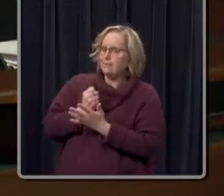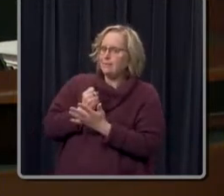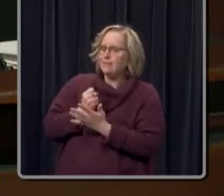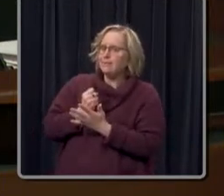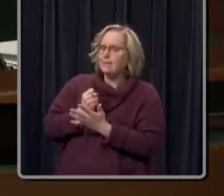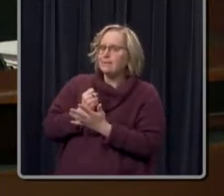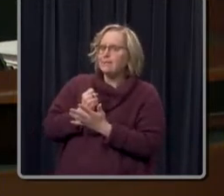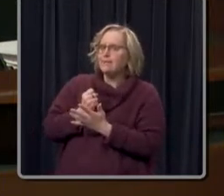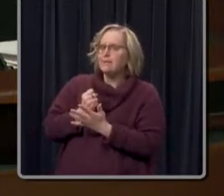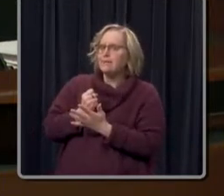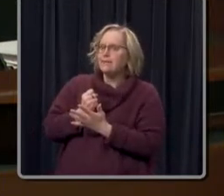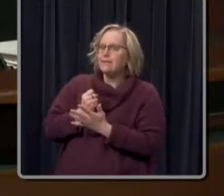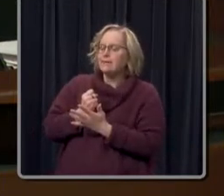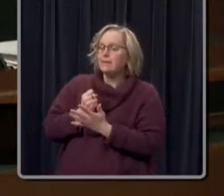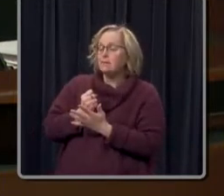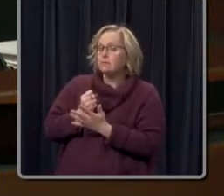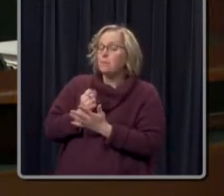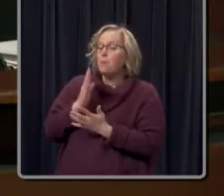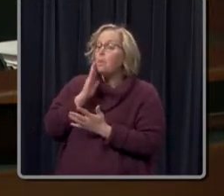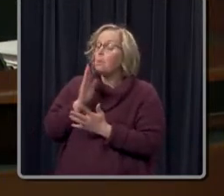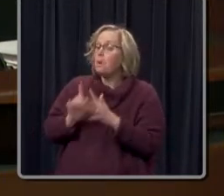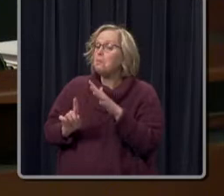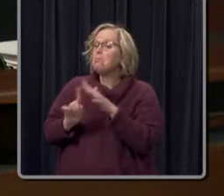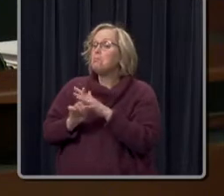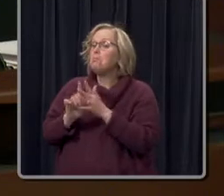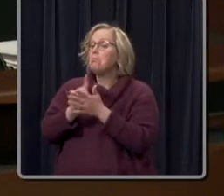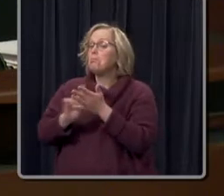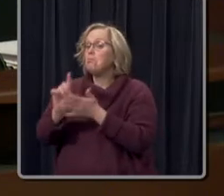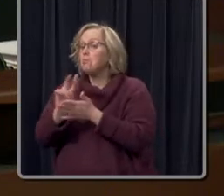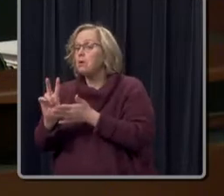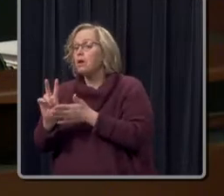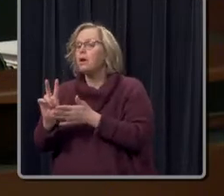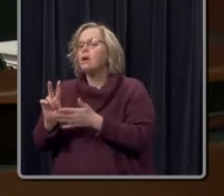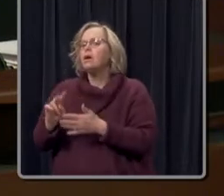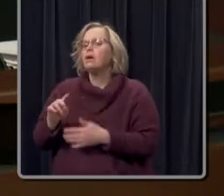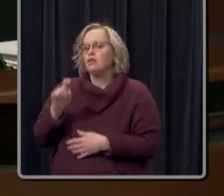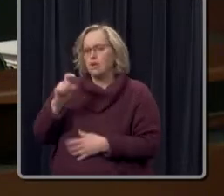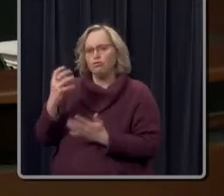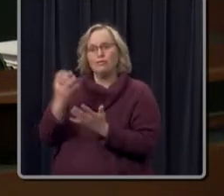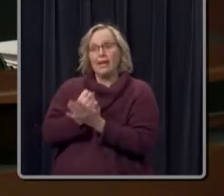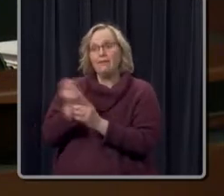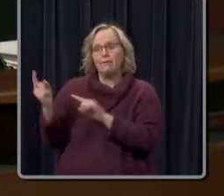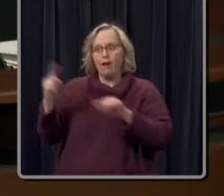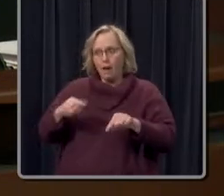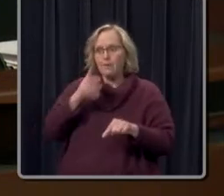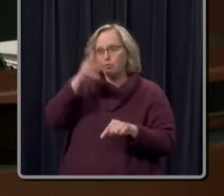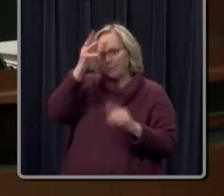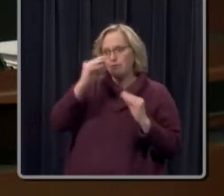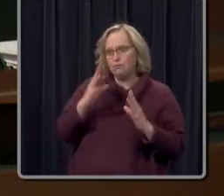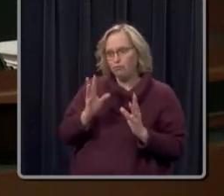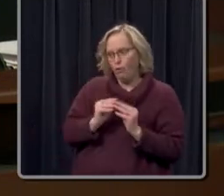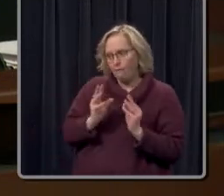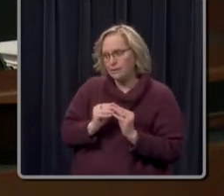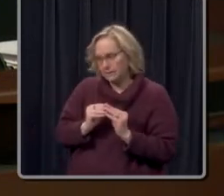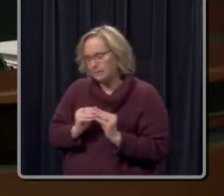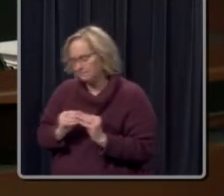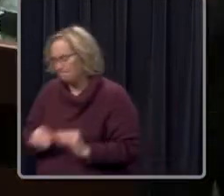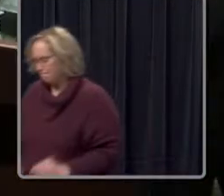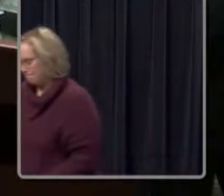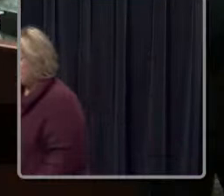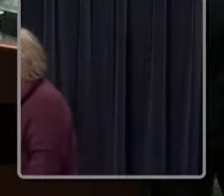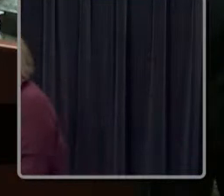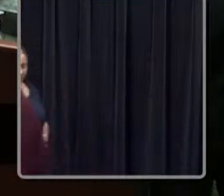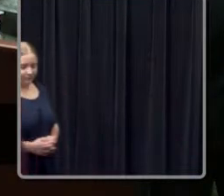in another week or so, and they really ought to take advantage of it. You bet, you bet. We hope we get lots and lots of parents